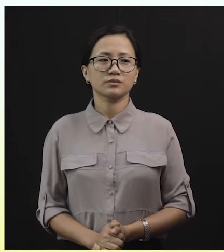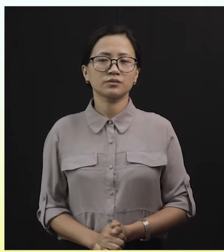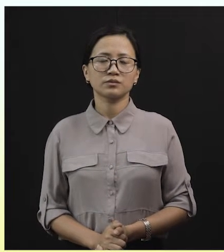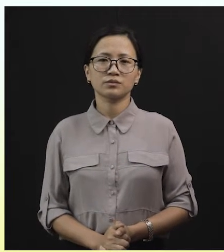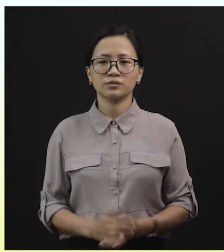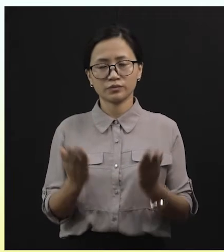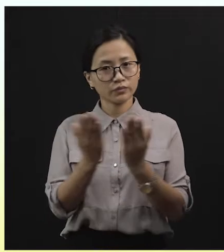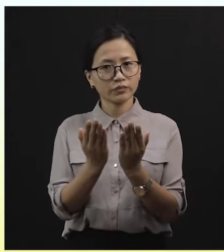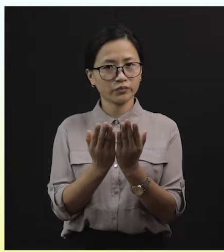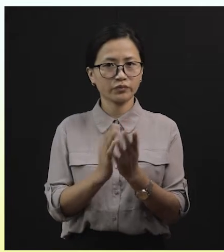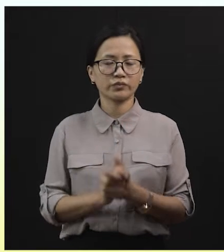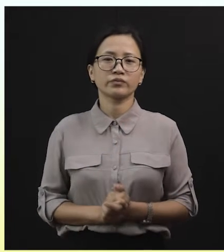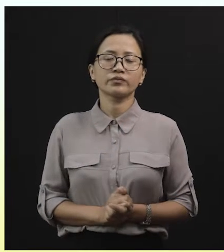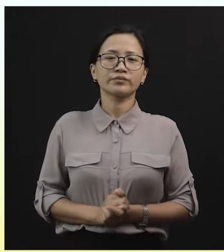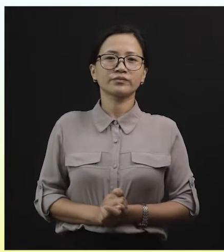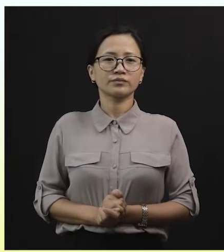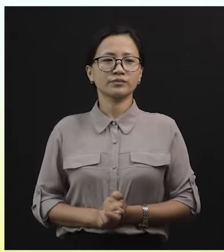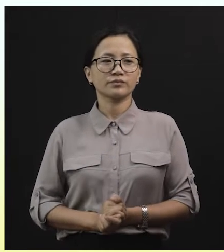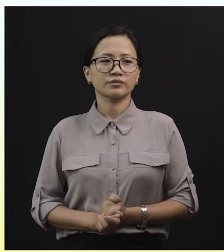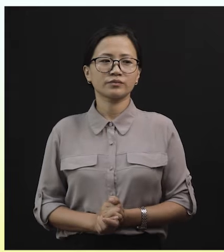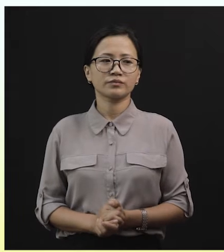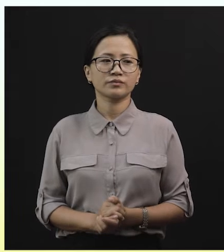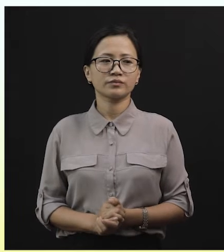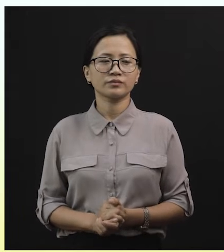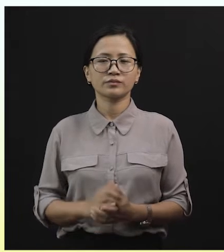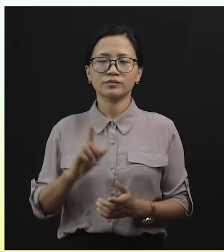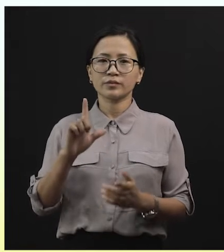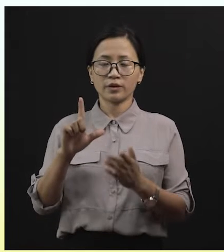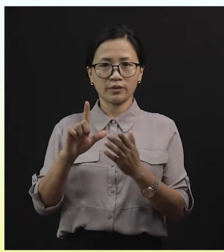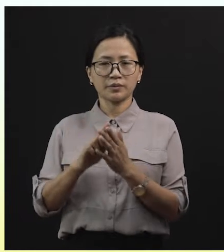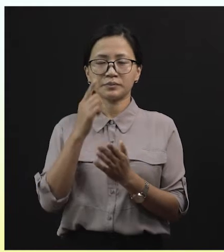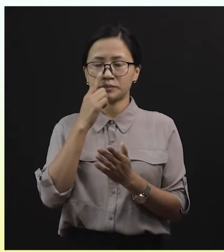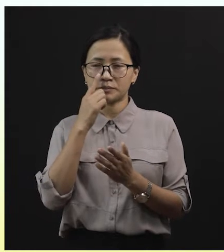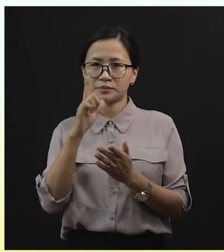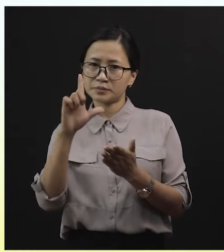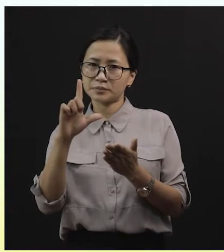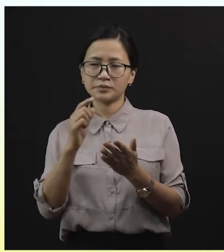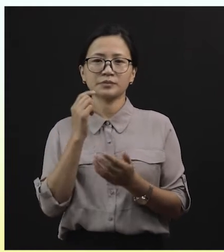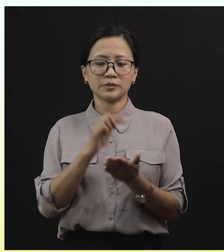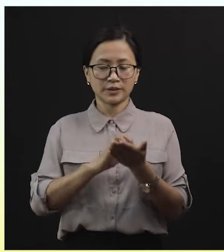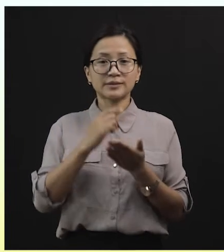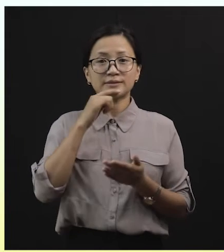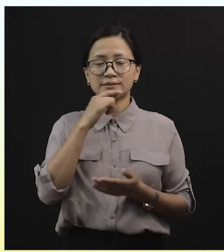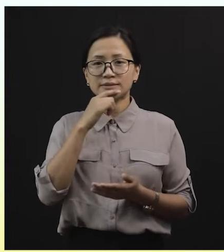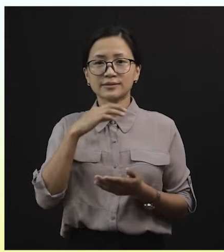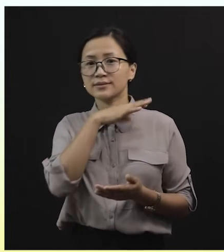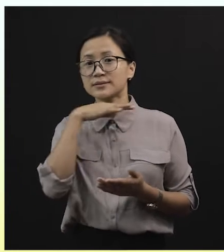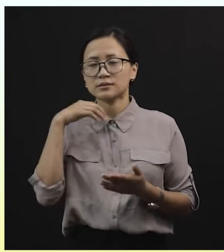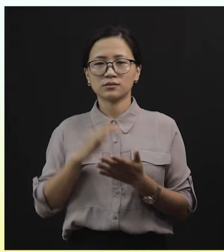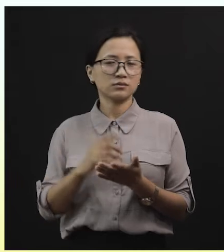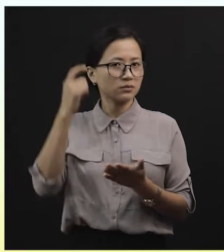Shall we all read together? Ladybird, Can we spell the ladybird